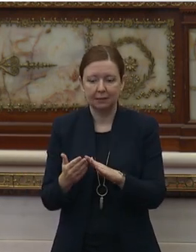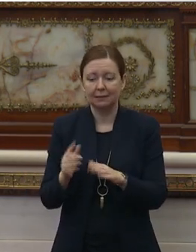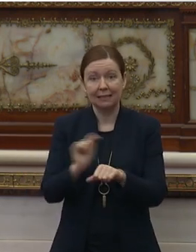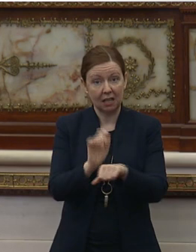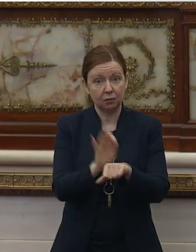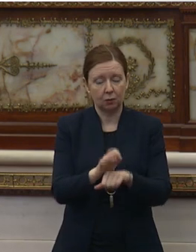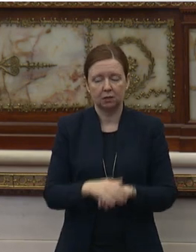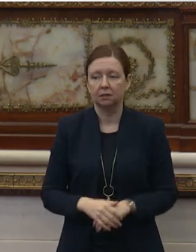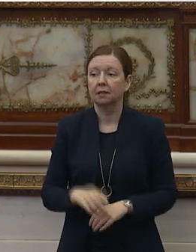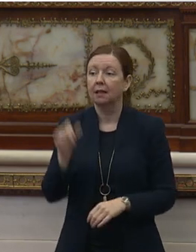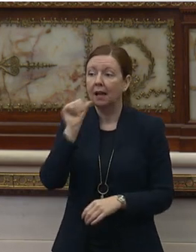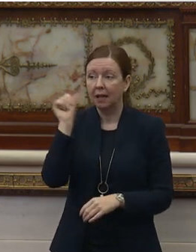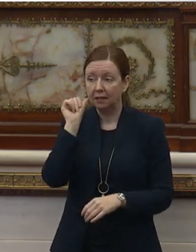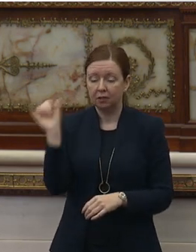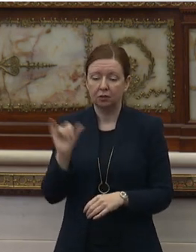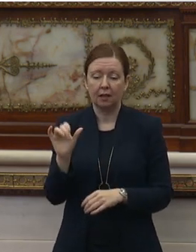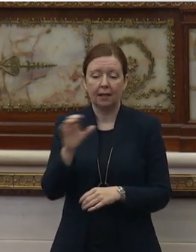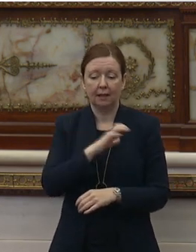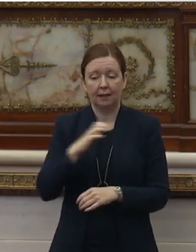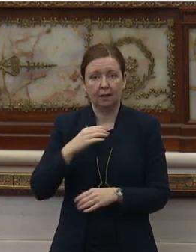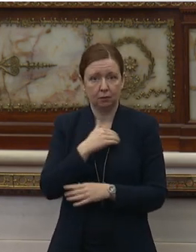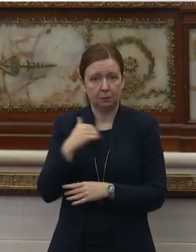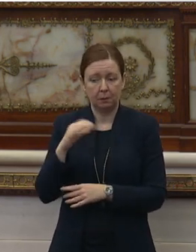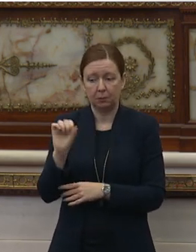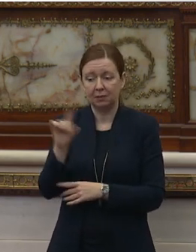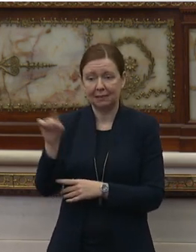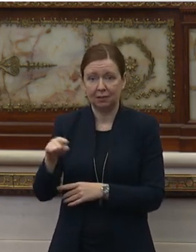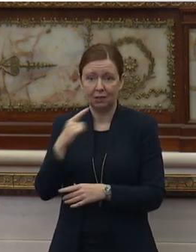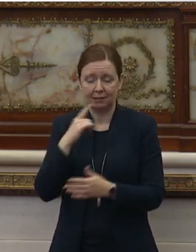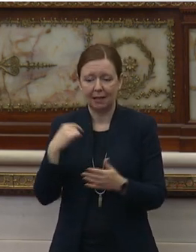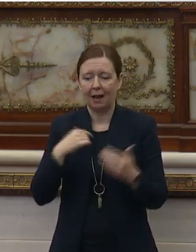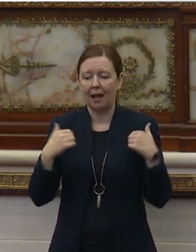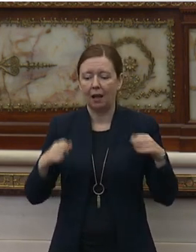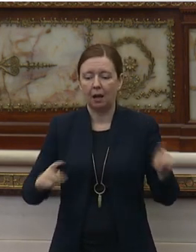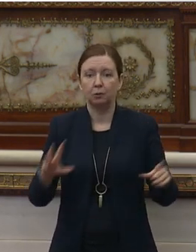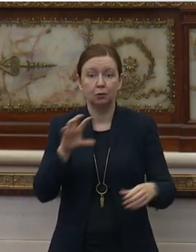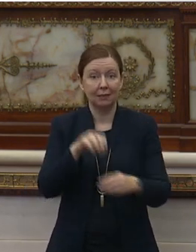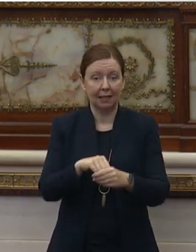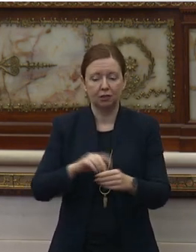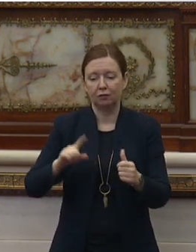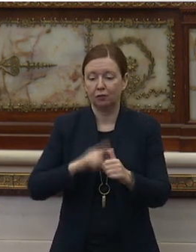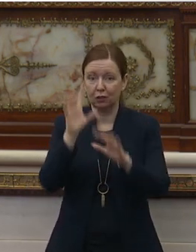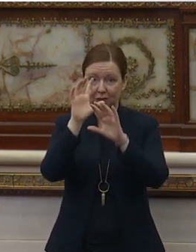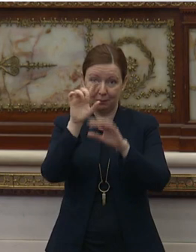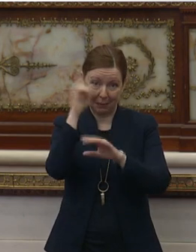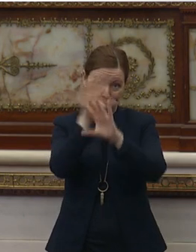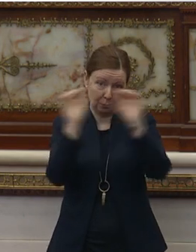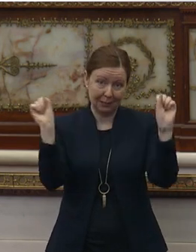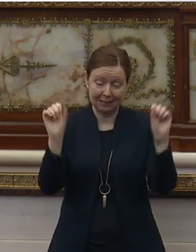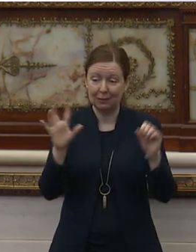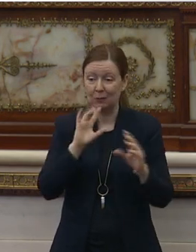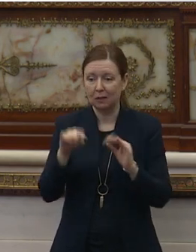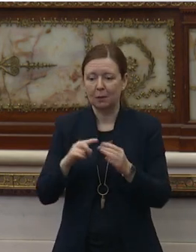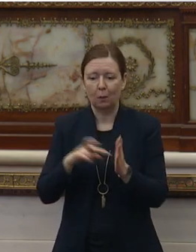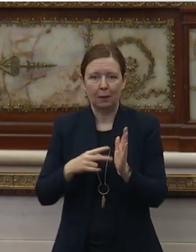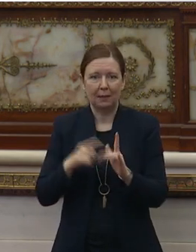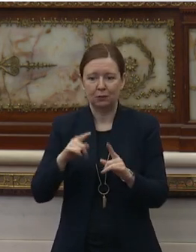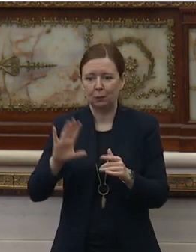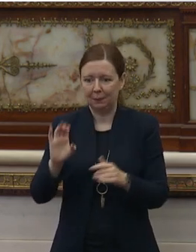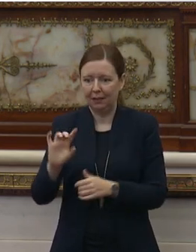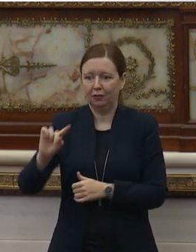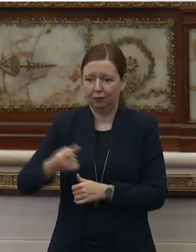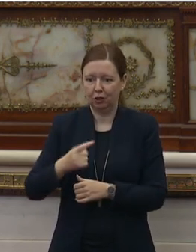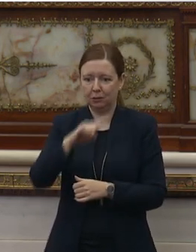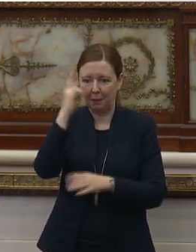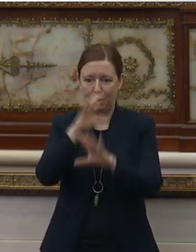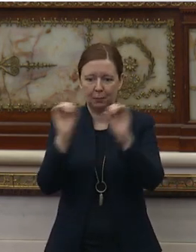And yesterday, like Councilmember Sanchez said, I had an opportunity to engage our first Black president who talked about what it meant to be the first Black president